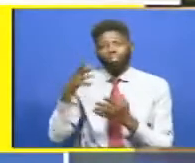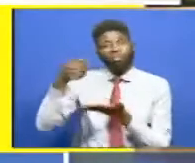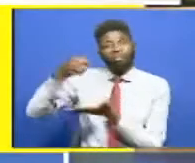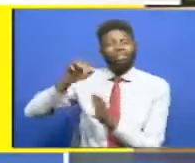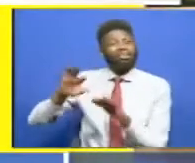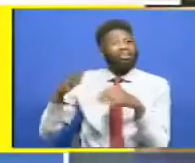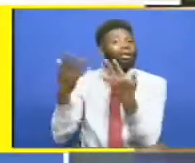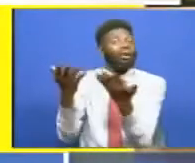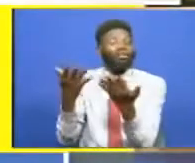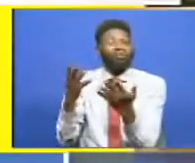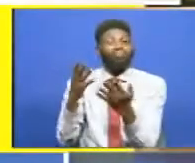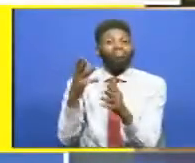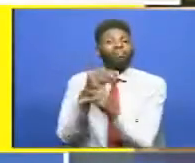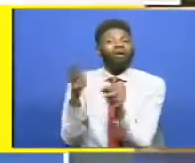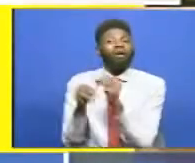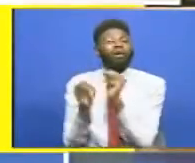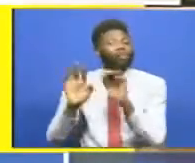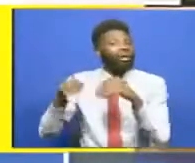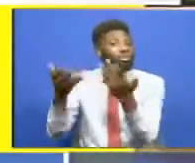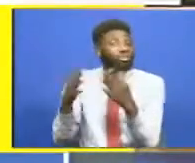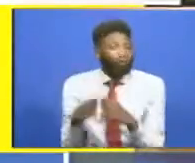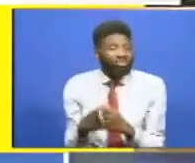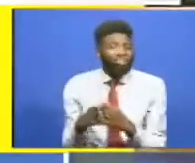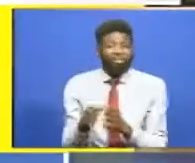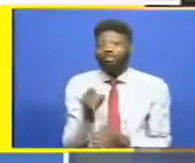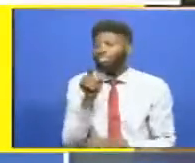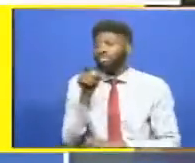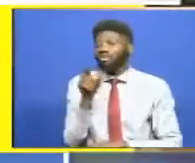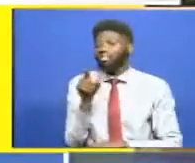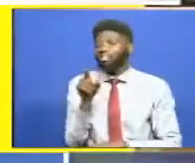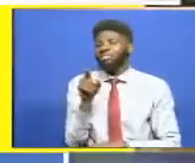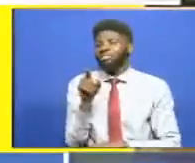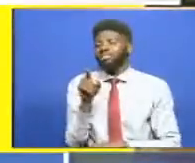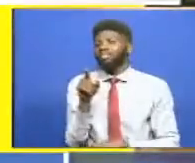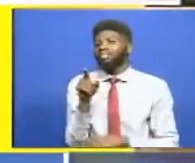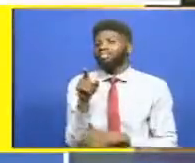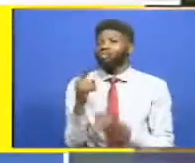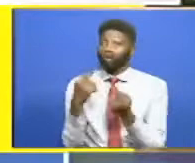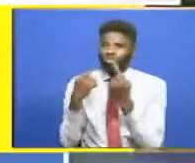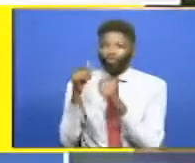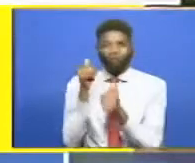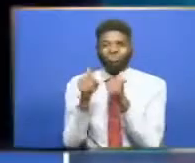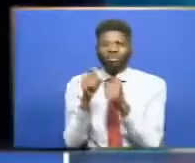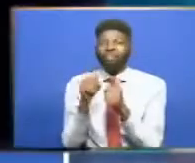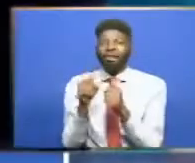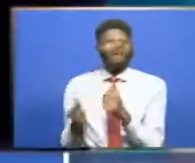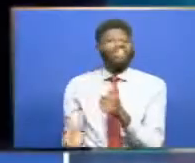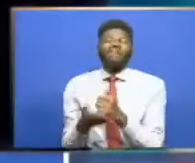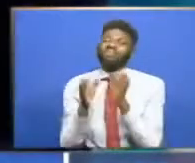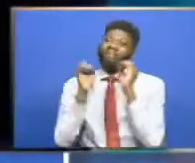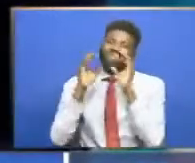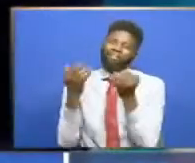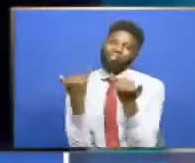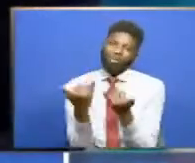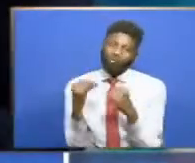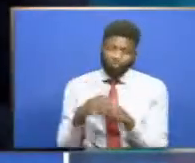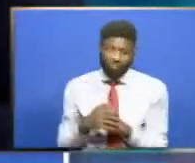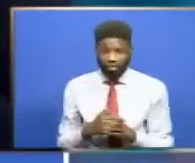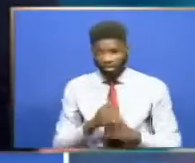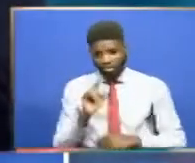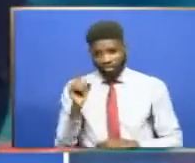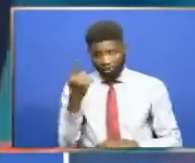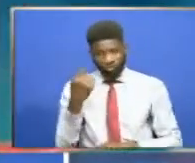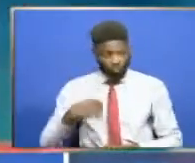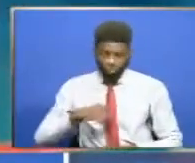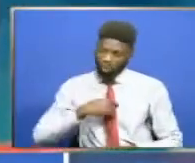estimation? Mm-hmm. You understand? So that's talk which is very irrelevant at this moment in time. First and foremost, we